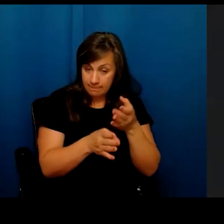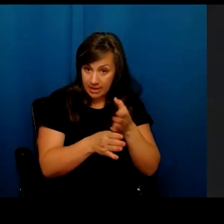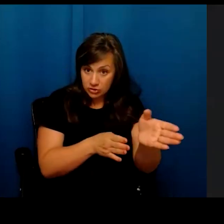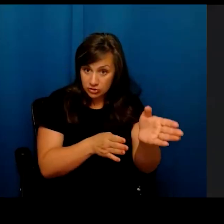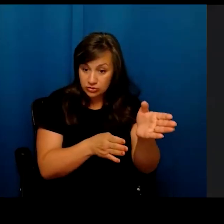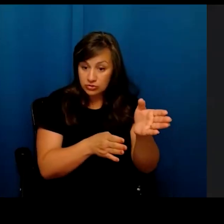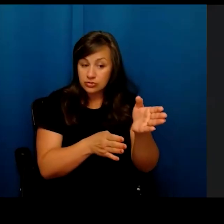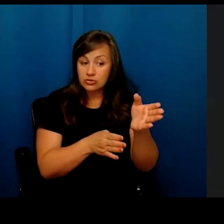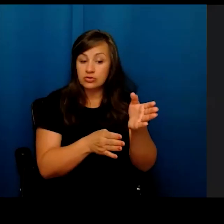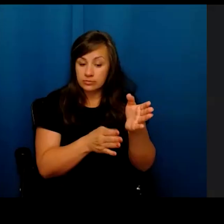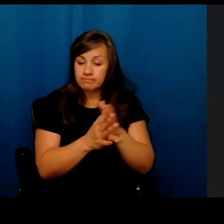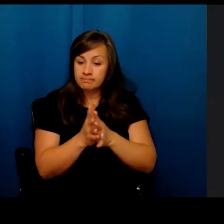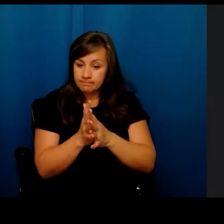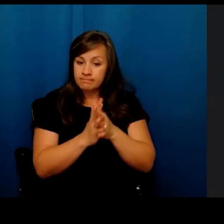your